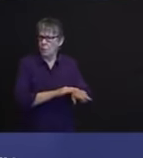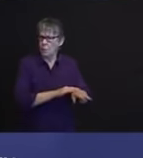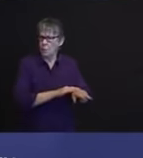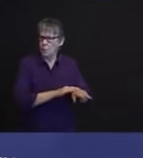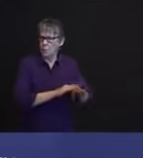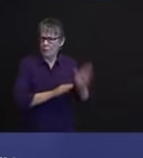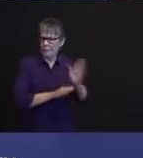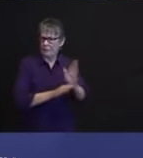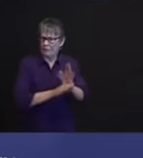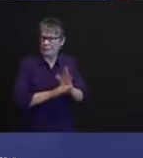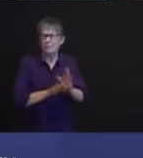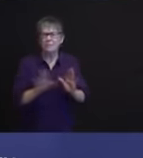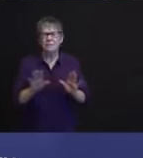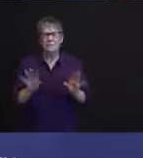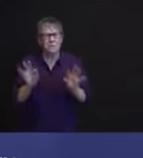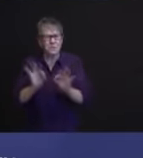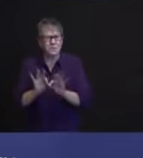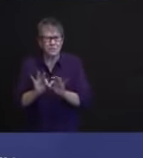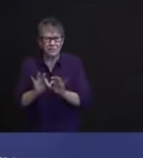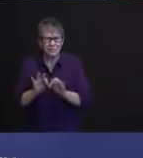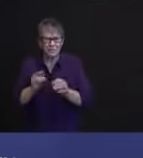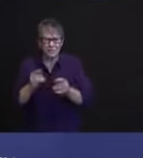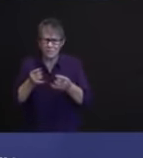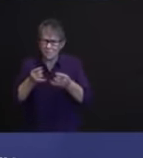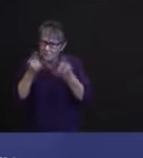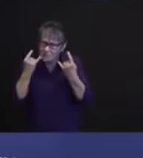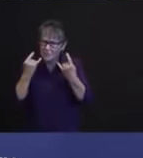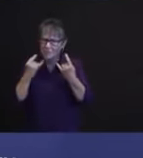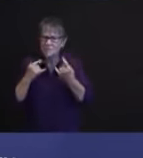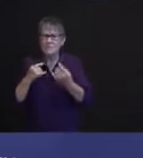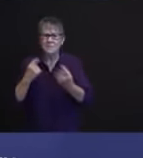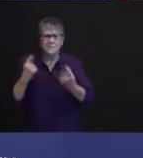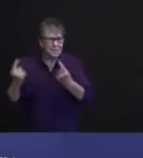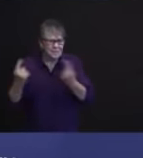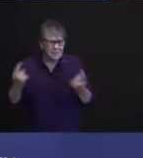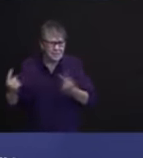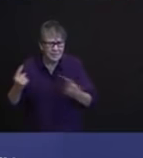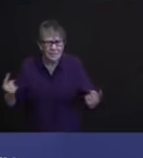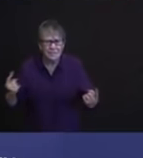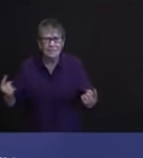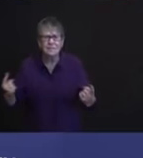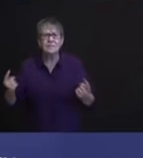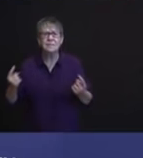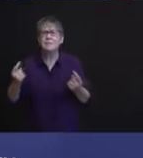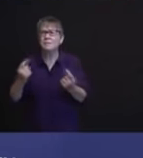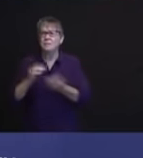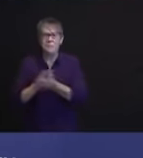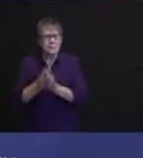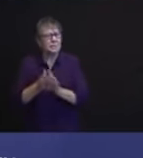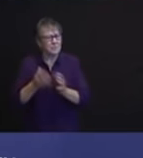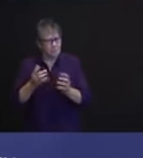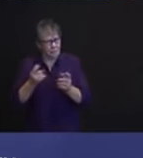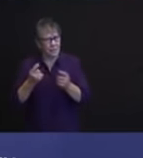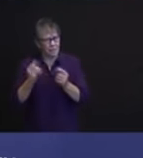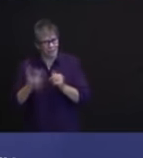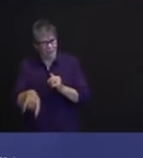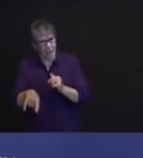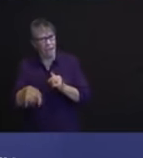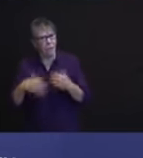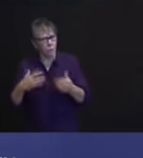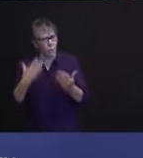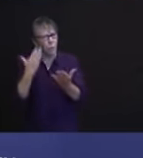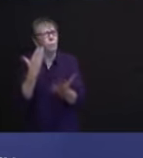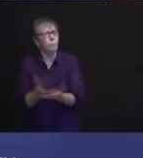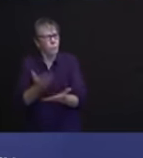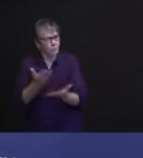hadn't been doing it, we'd be more like we were in the spring with that extremely rapid uptake, and our hospitals likely already would be overwhelmed.